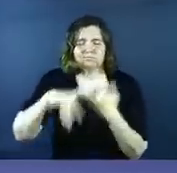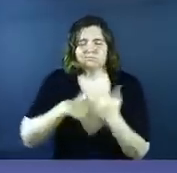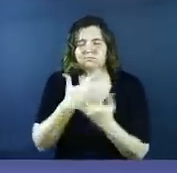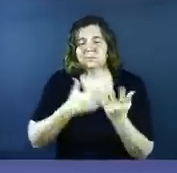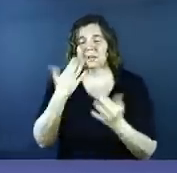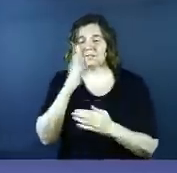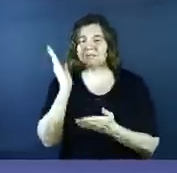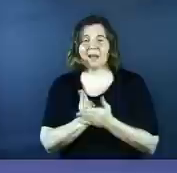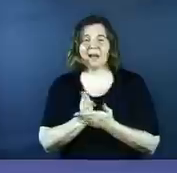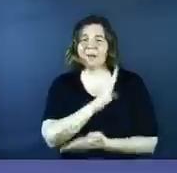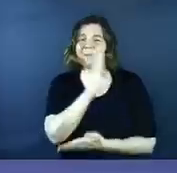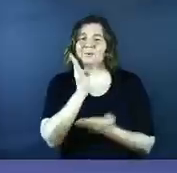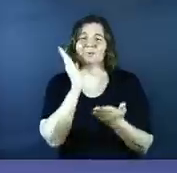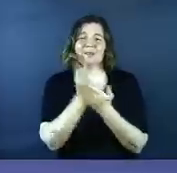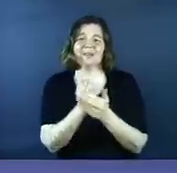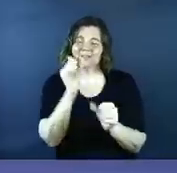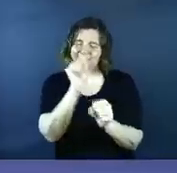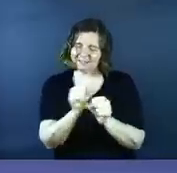working.